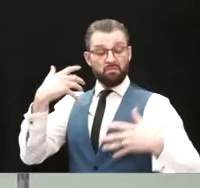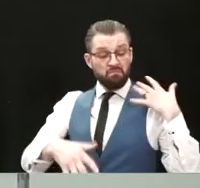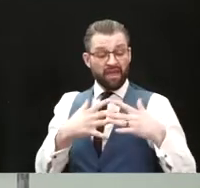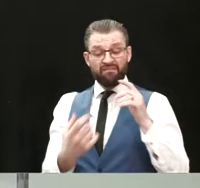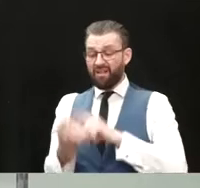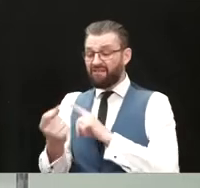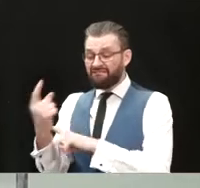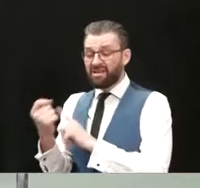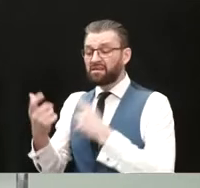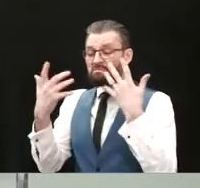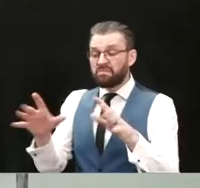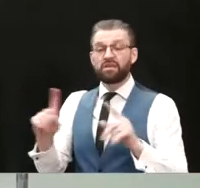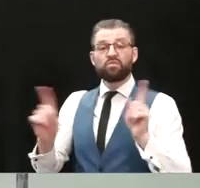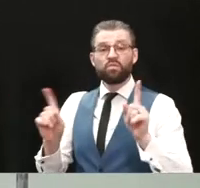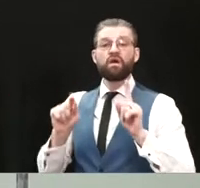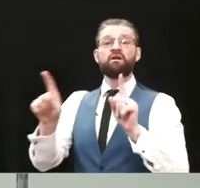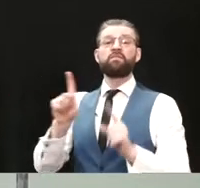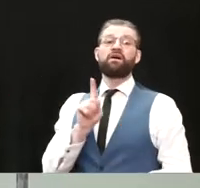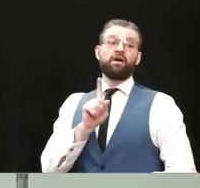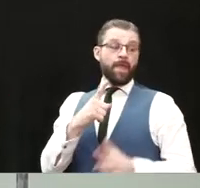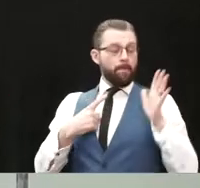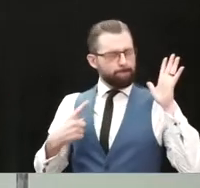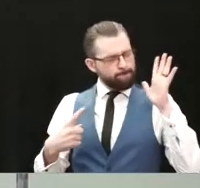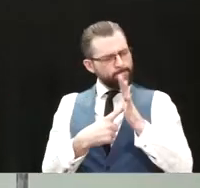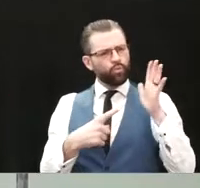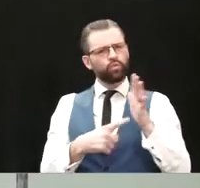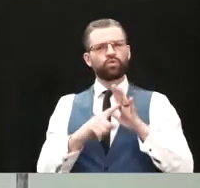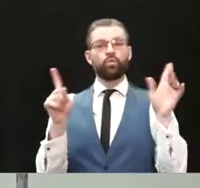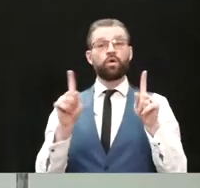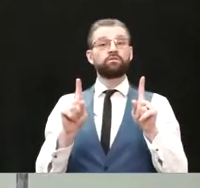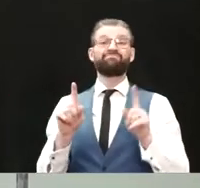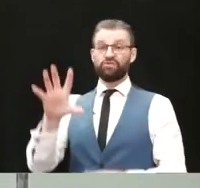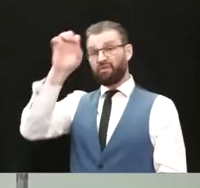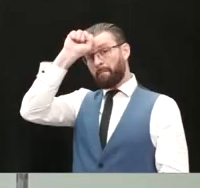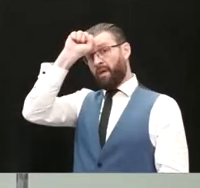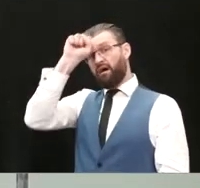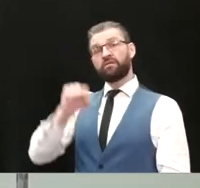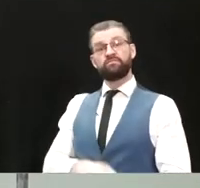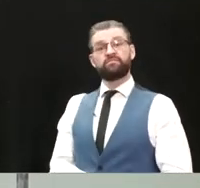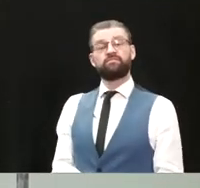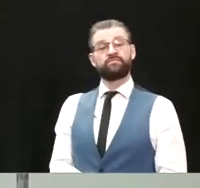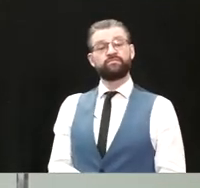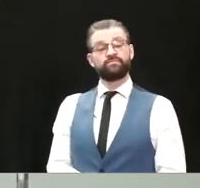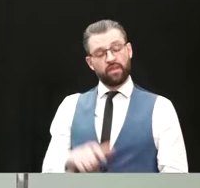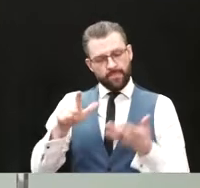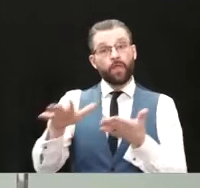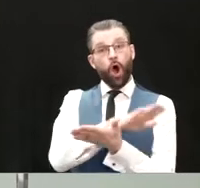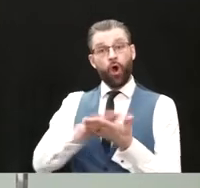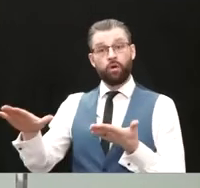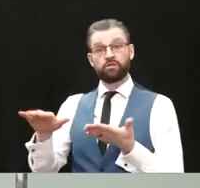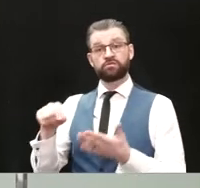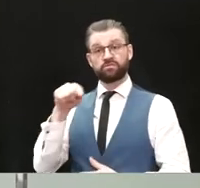events, but the necessity of remembering them. The Holocaust